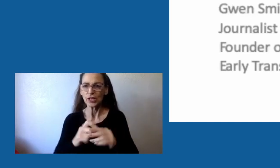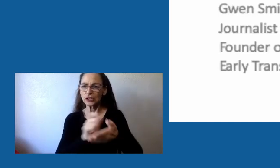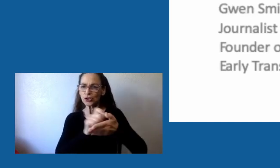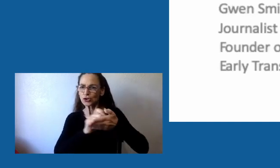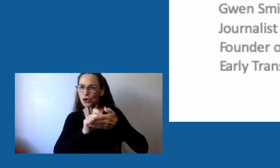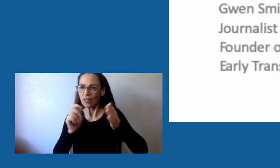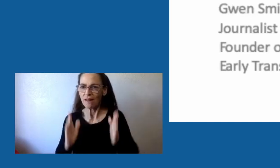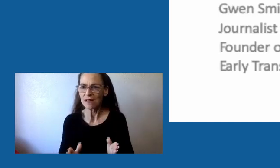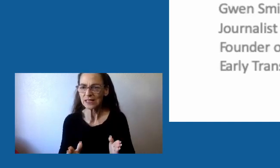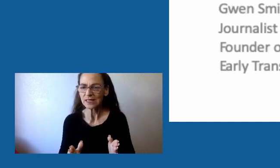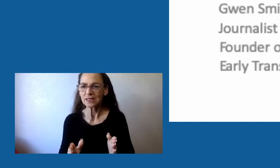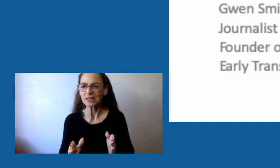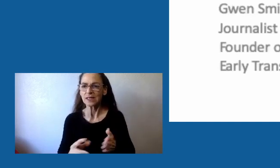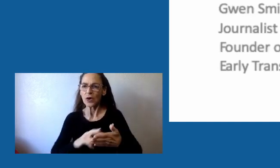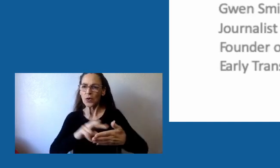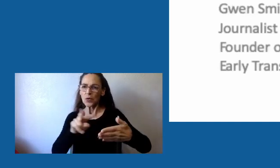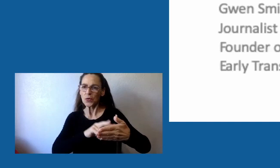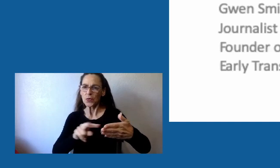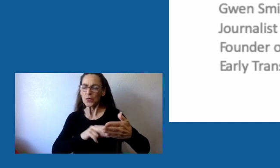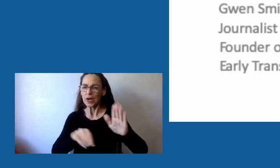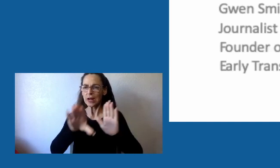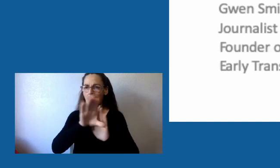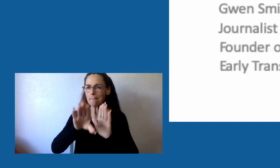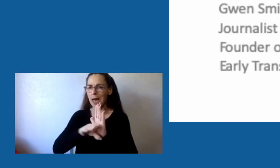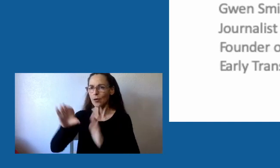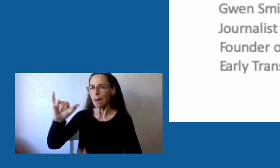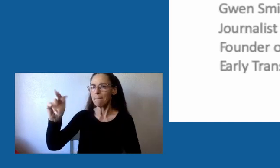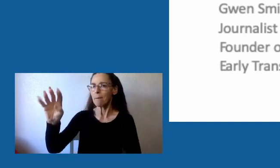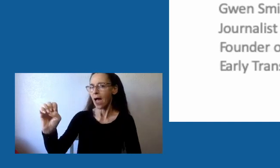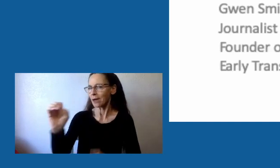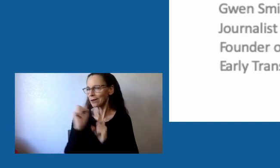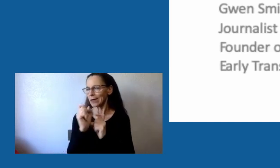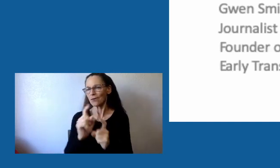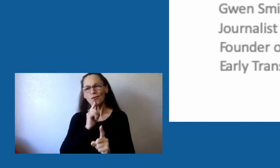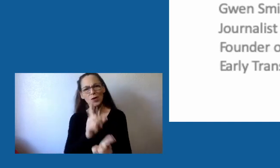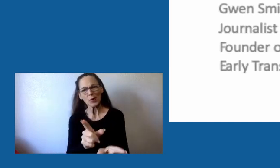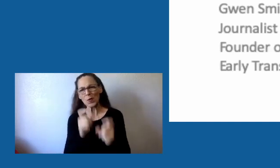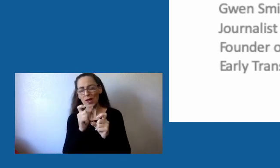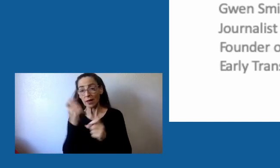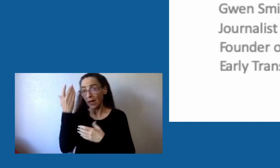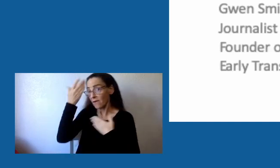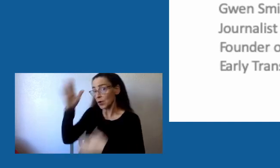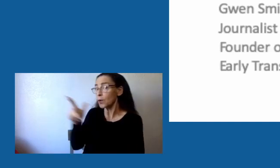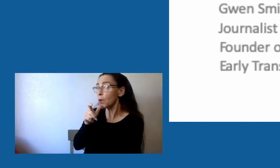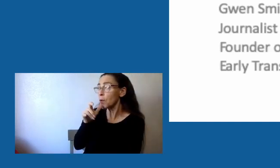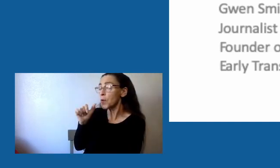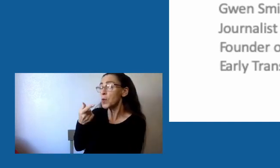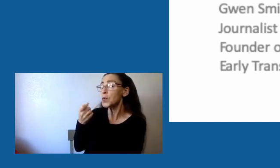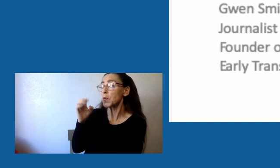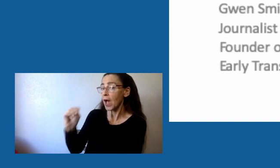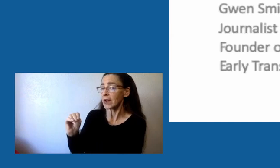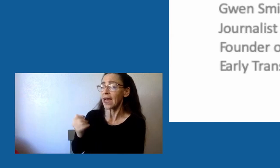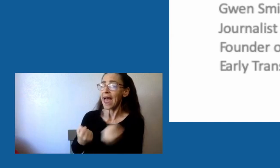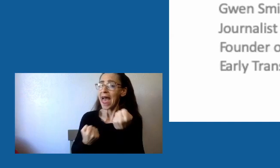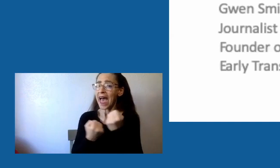journalist. Let me read off a quick bio of her. Just to give you really quickly, if you don't know who she is, you should know. She's been a transgender